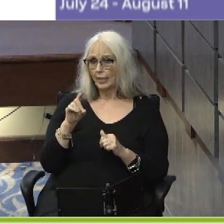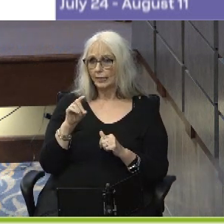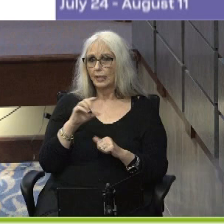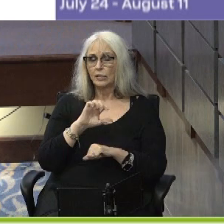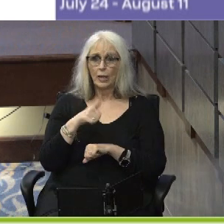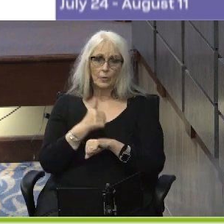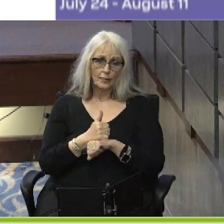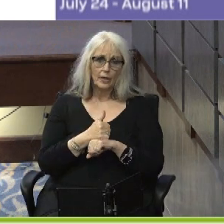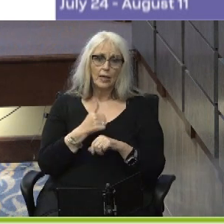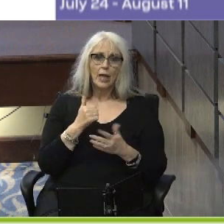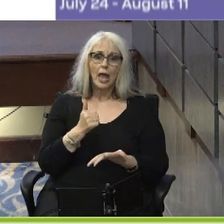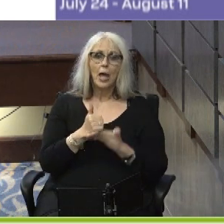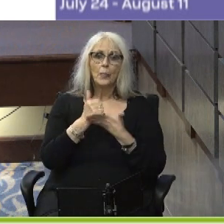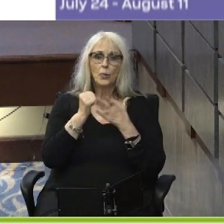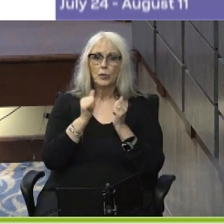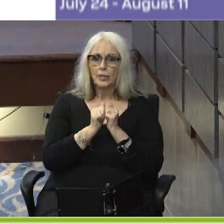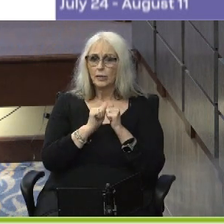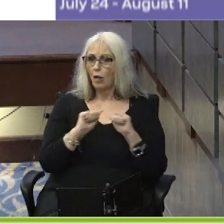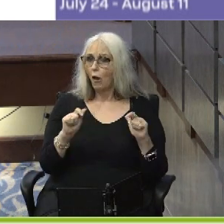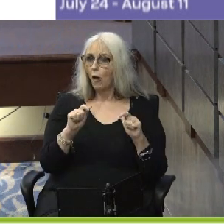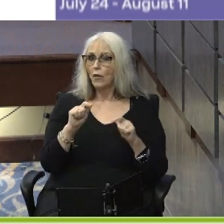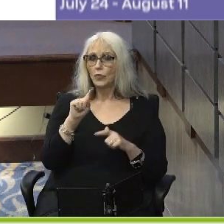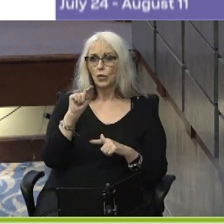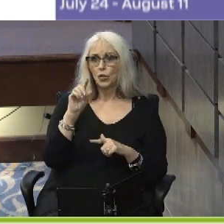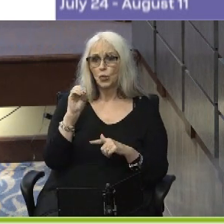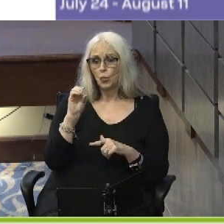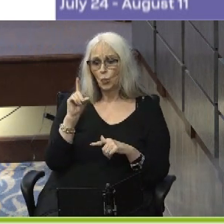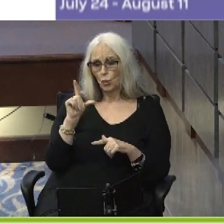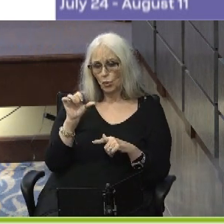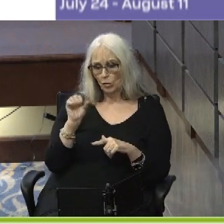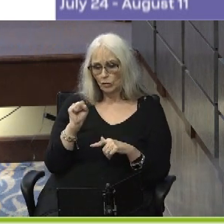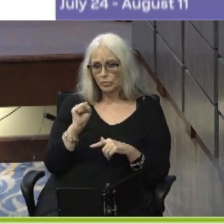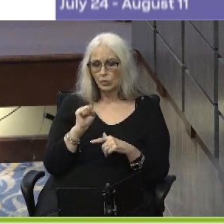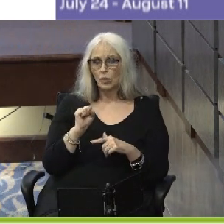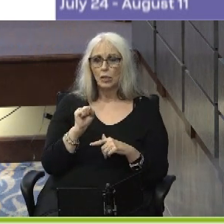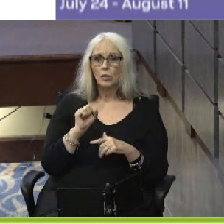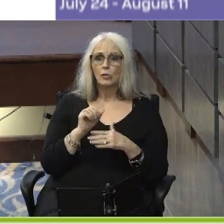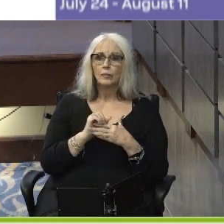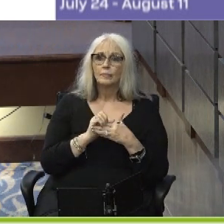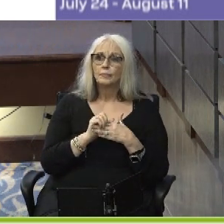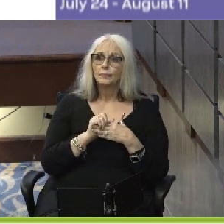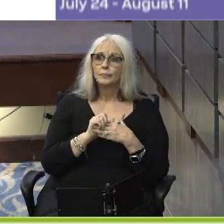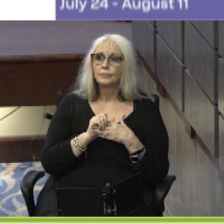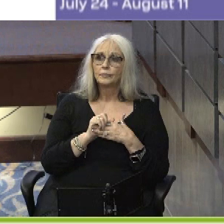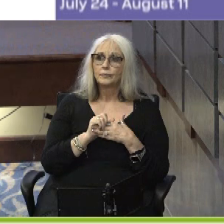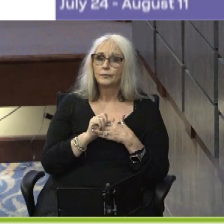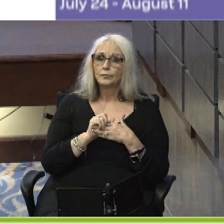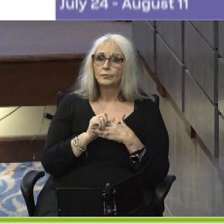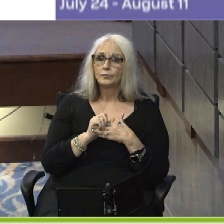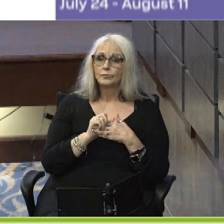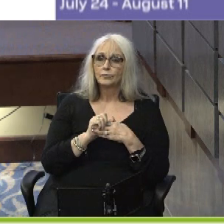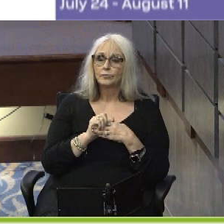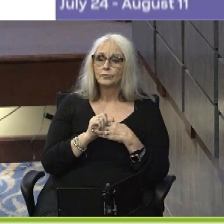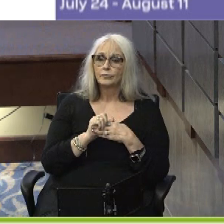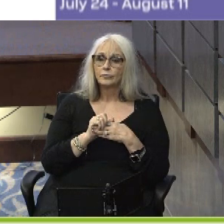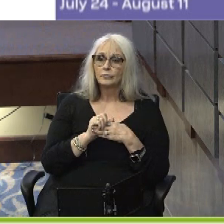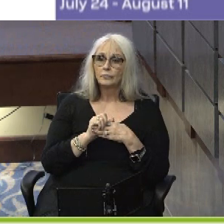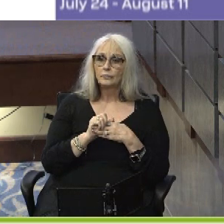help you have all the tools you need in one sort of big brand Bible that can allow you to run with the work that we've done.